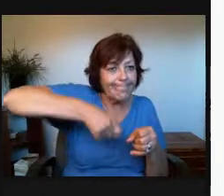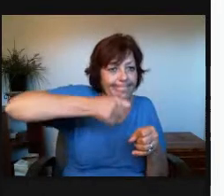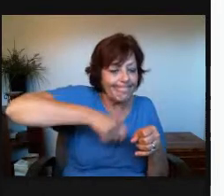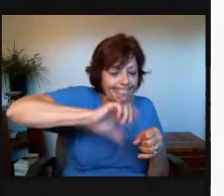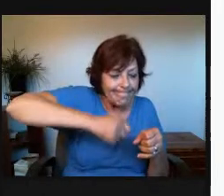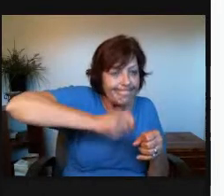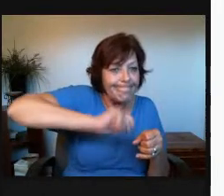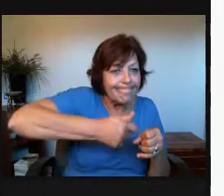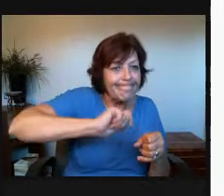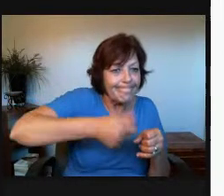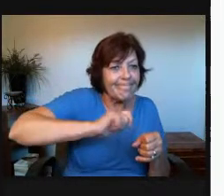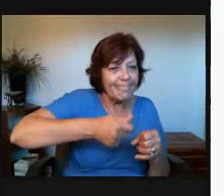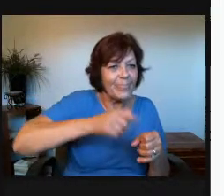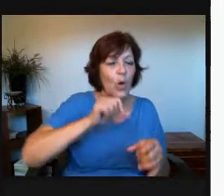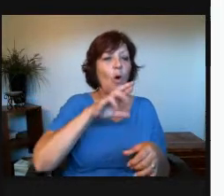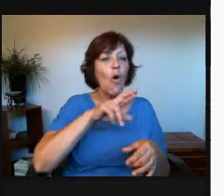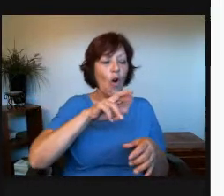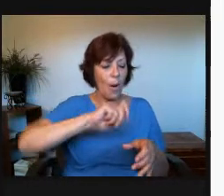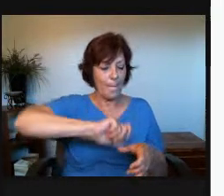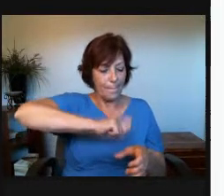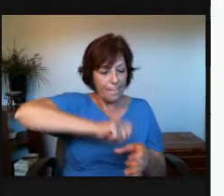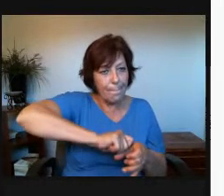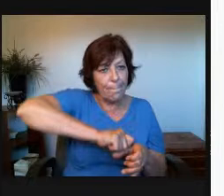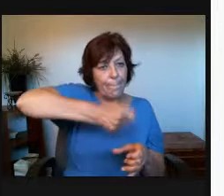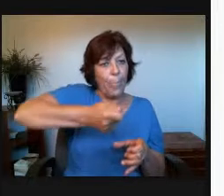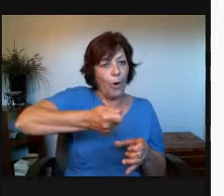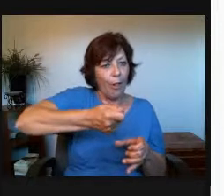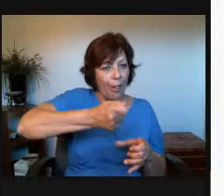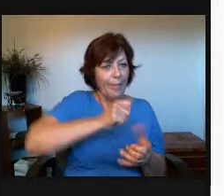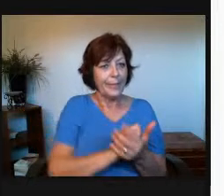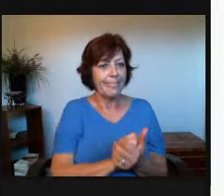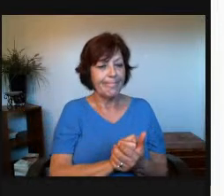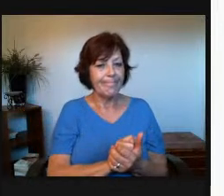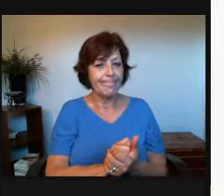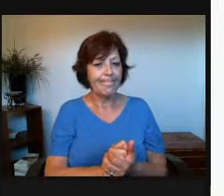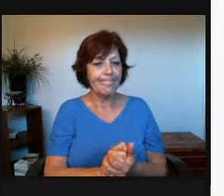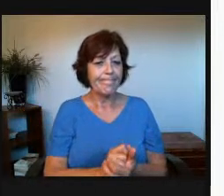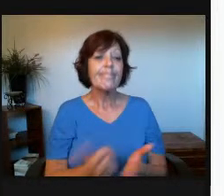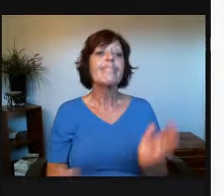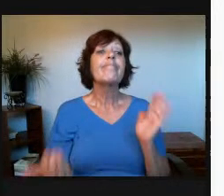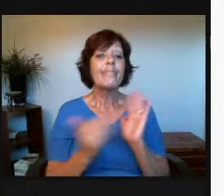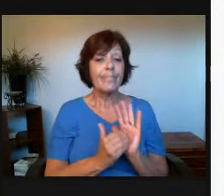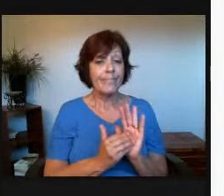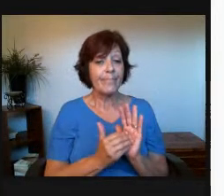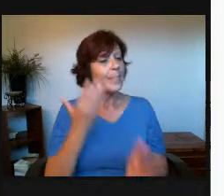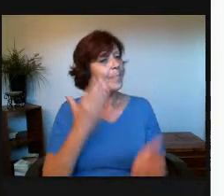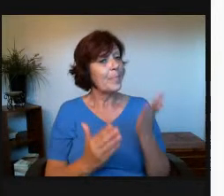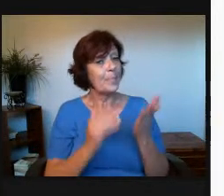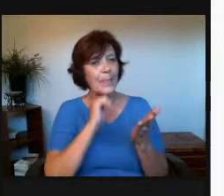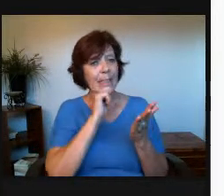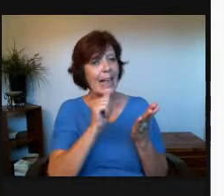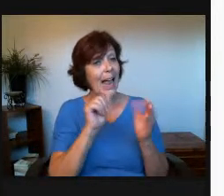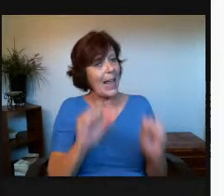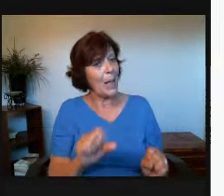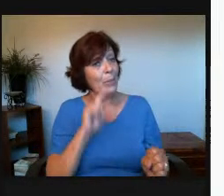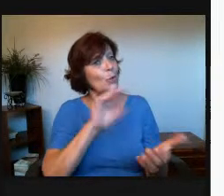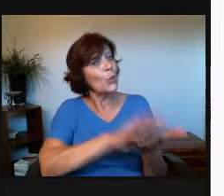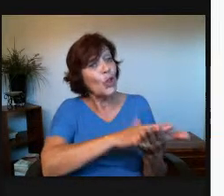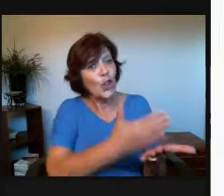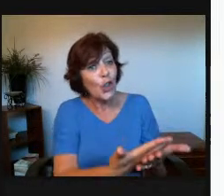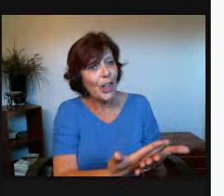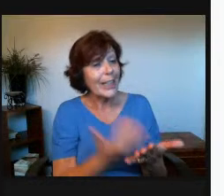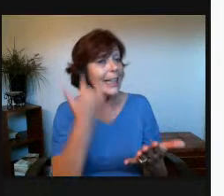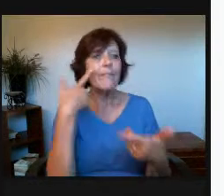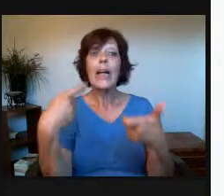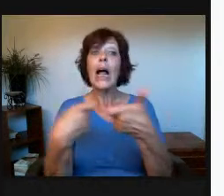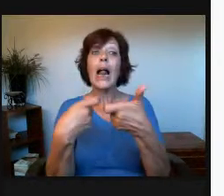you can pull open on a pop top or tear open. And again, you might not be able to cook. For example, if you have an